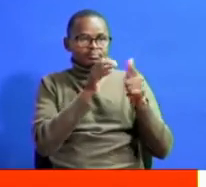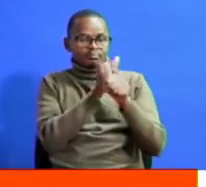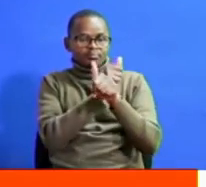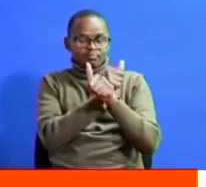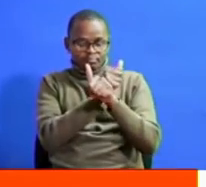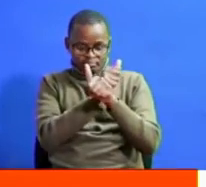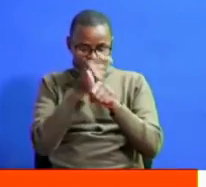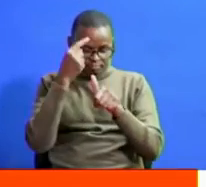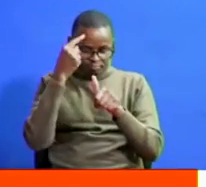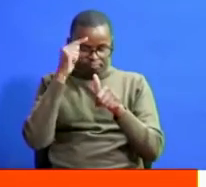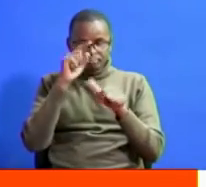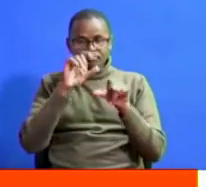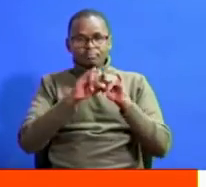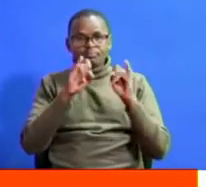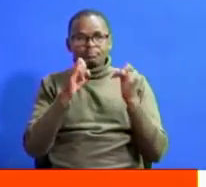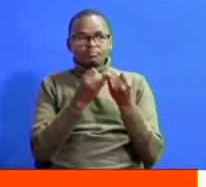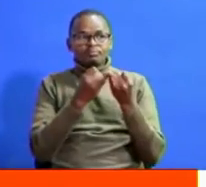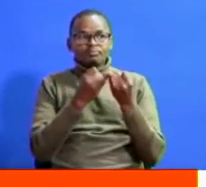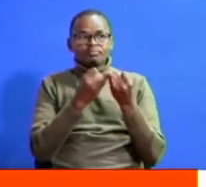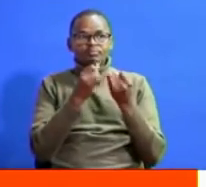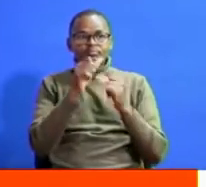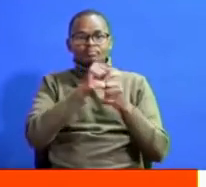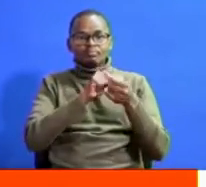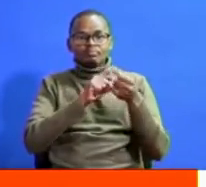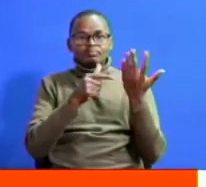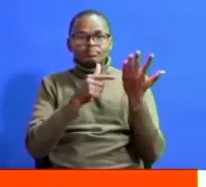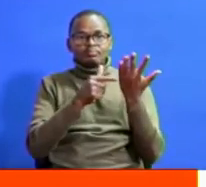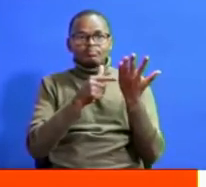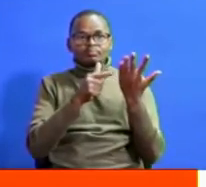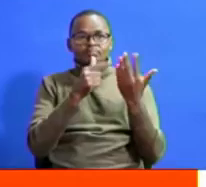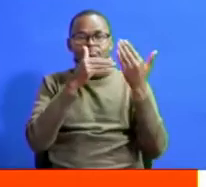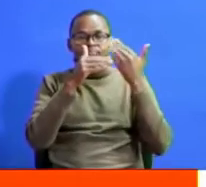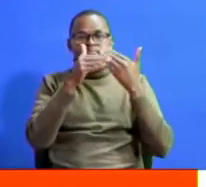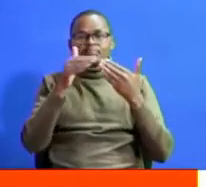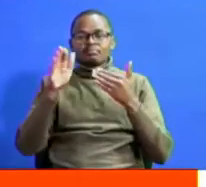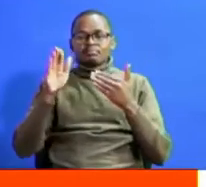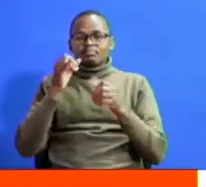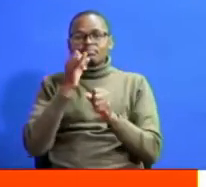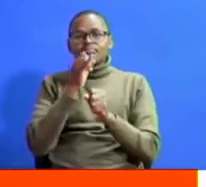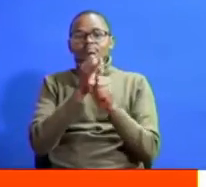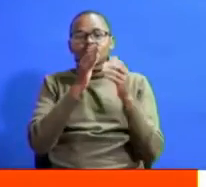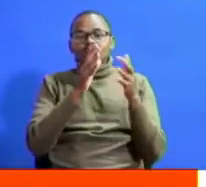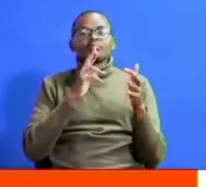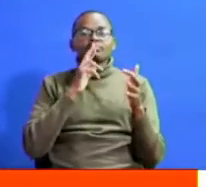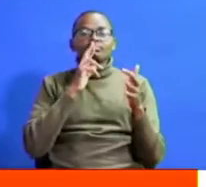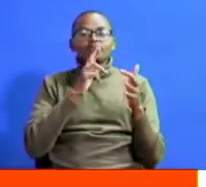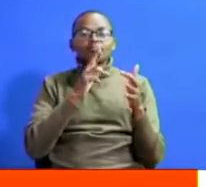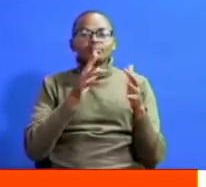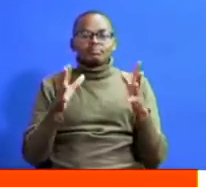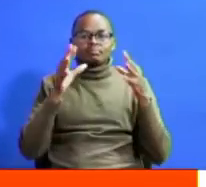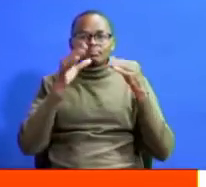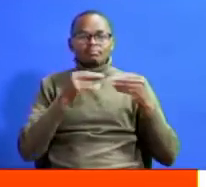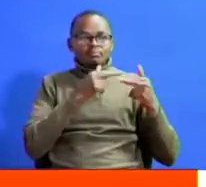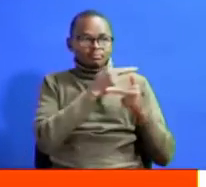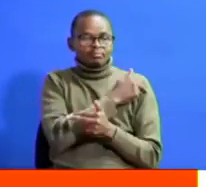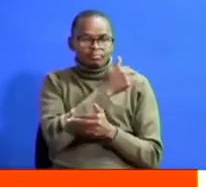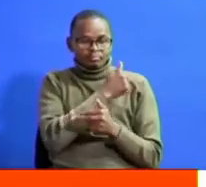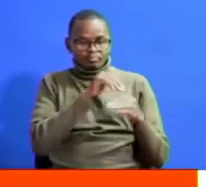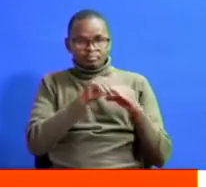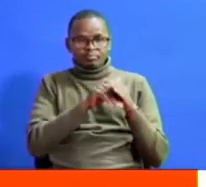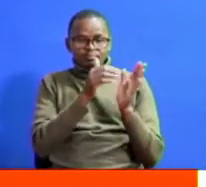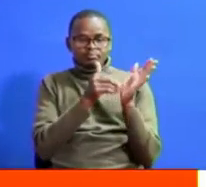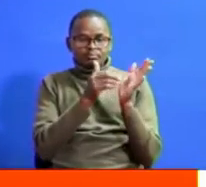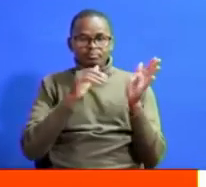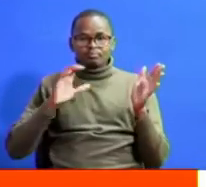Kenya Advanced Institute of Science and Technology University. Some of the casual workers are currently admitted at hospital in